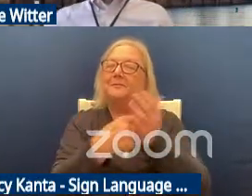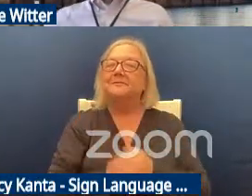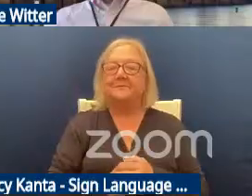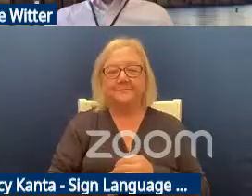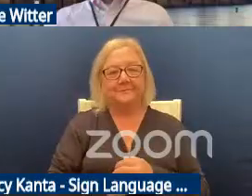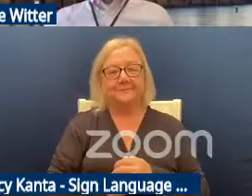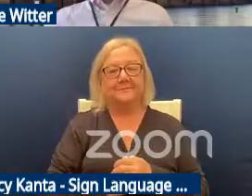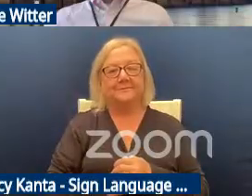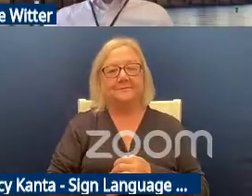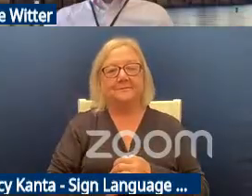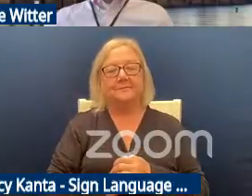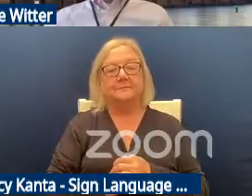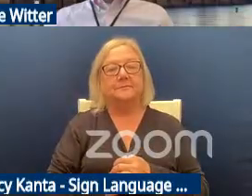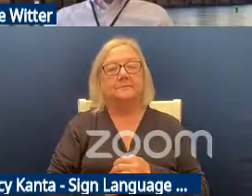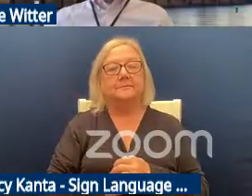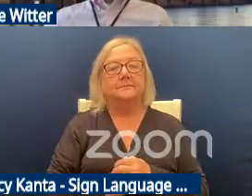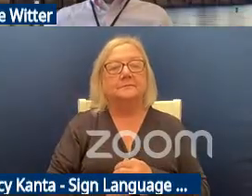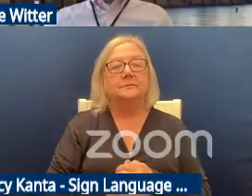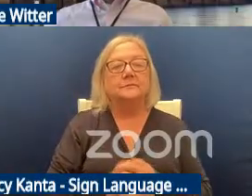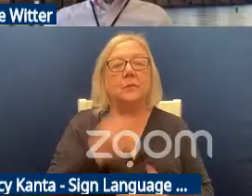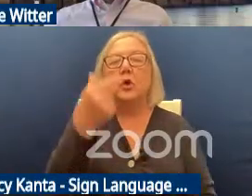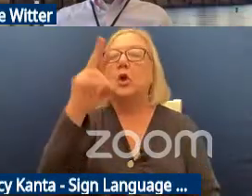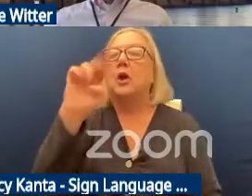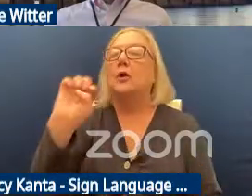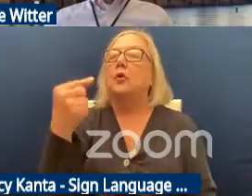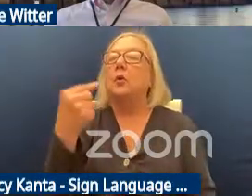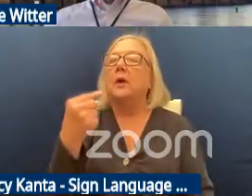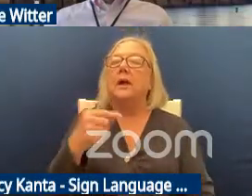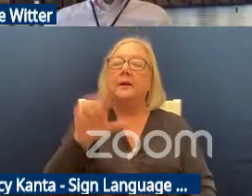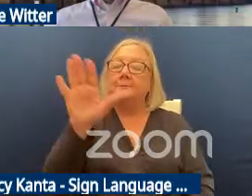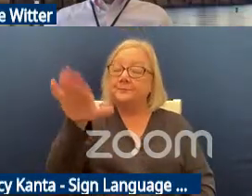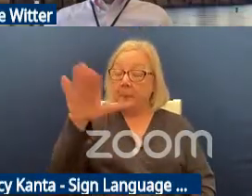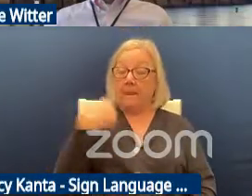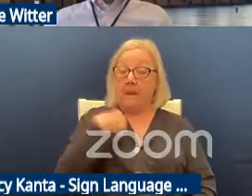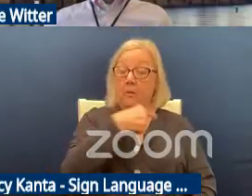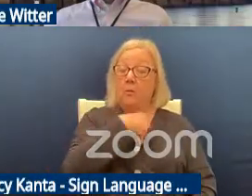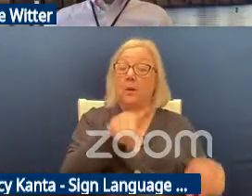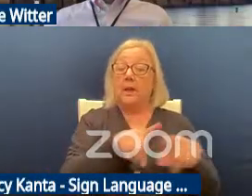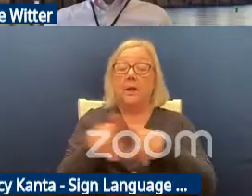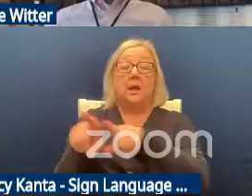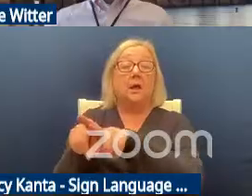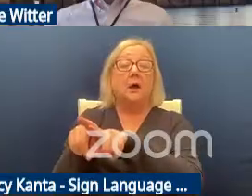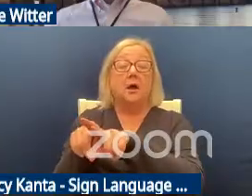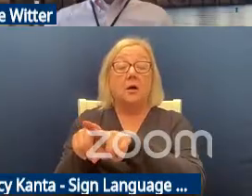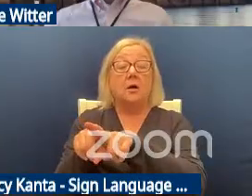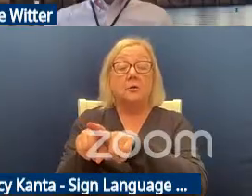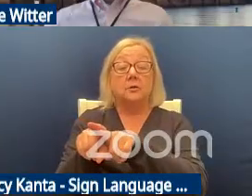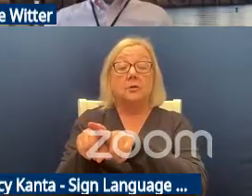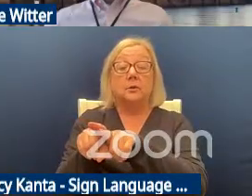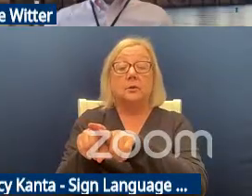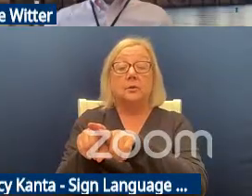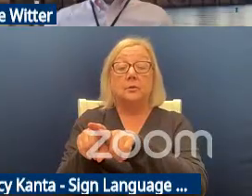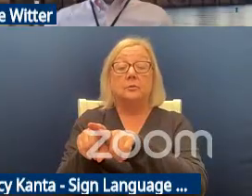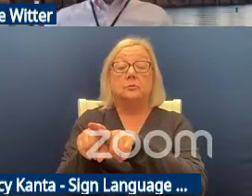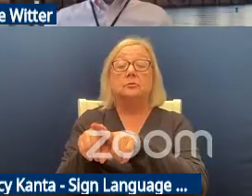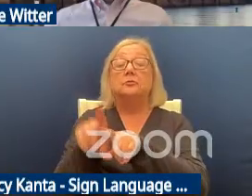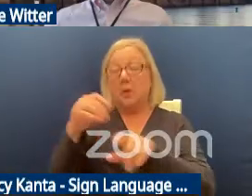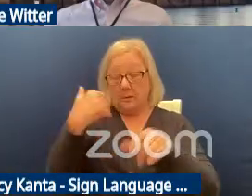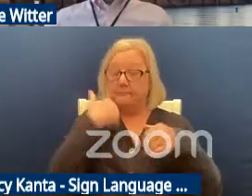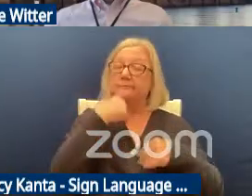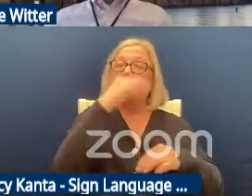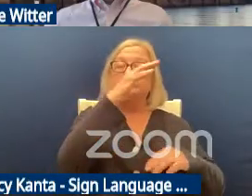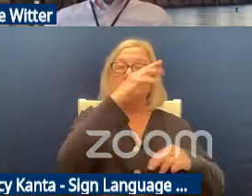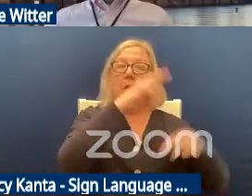Casey, if I could, we also, besides Night Architecture, we had